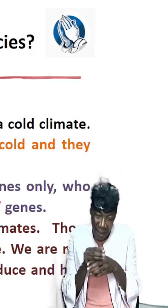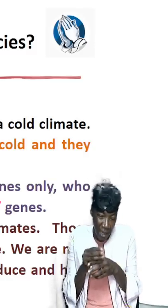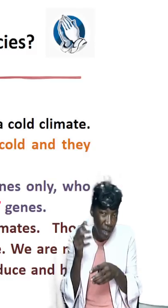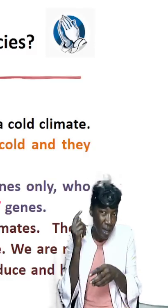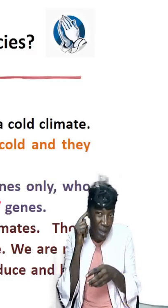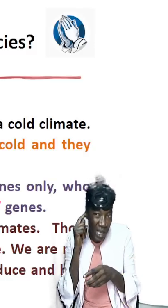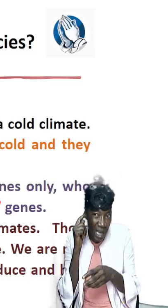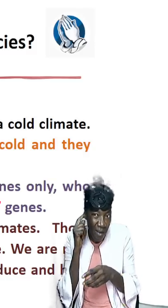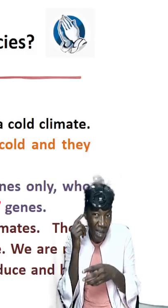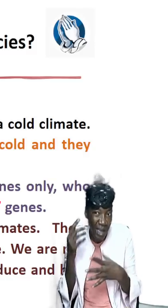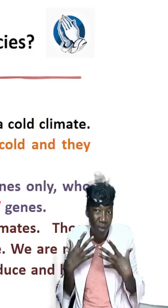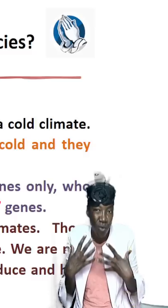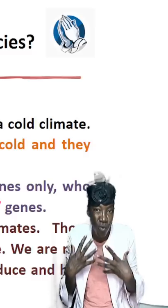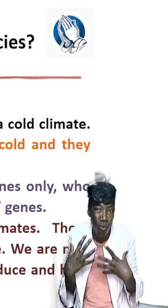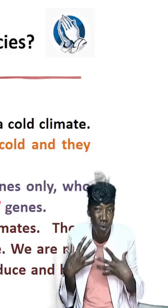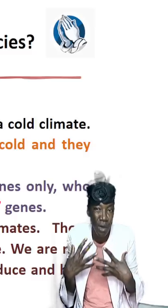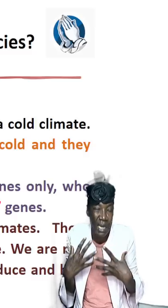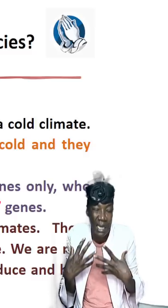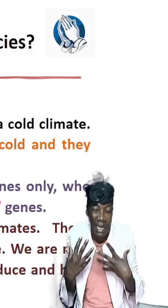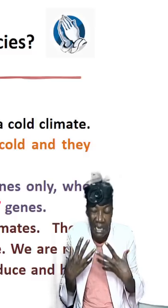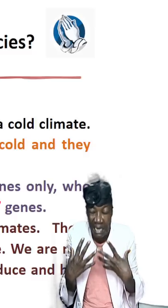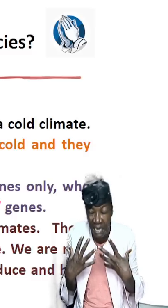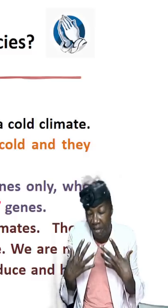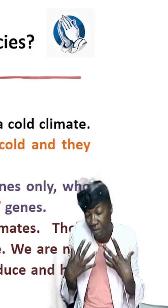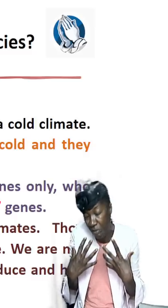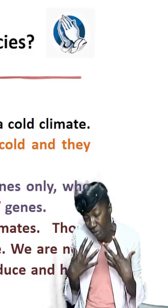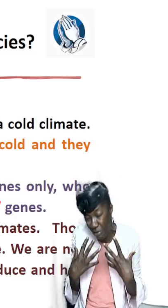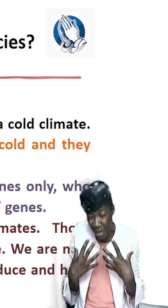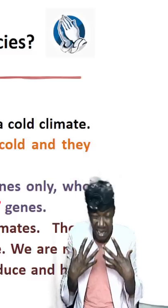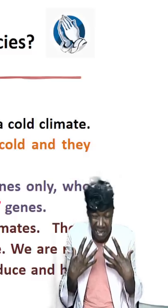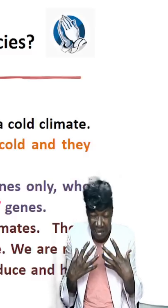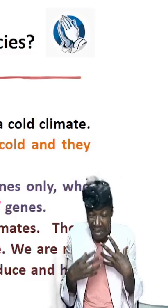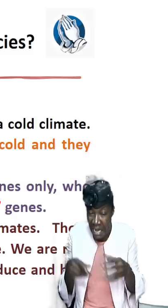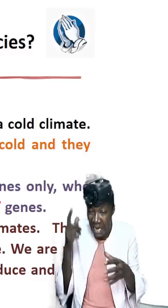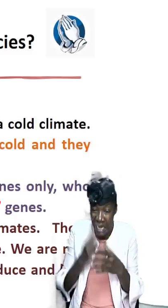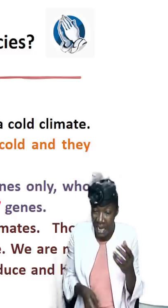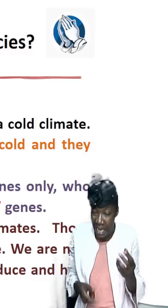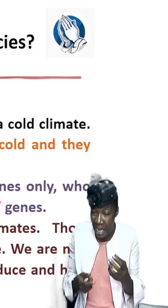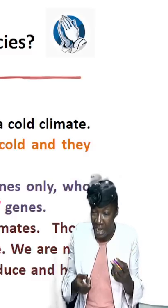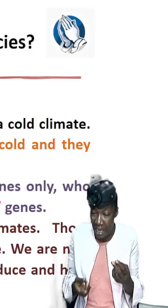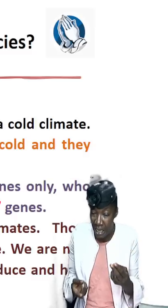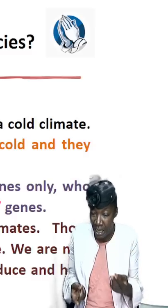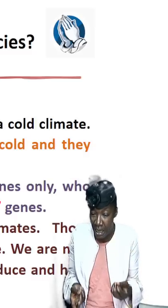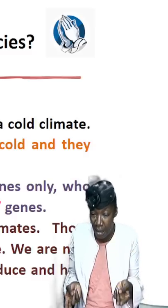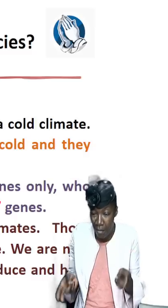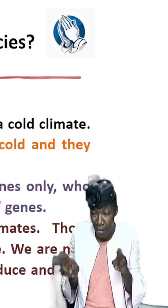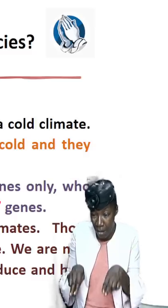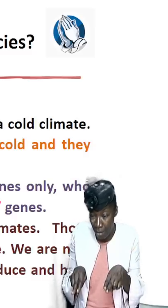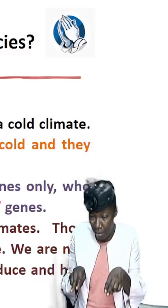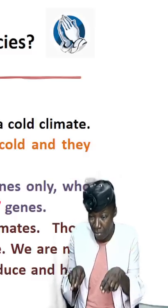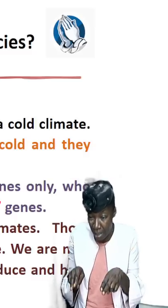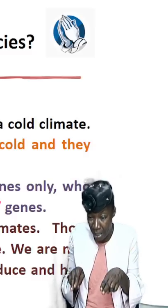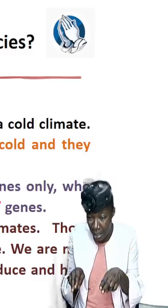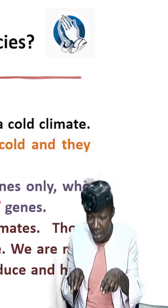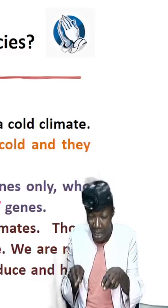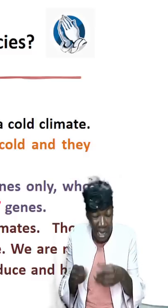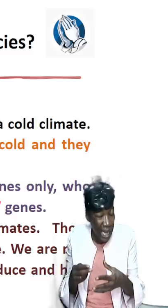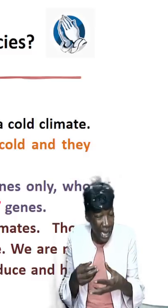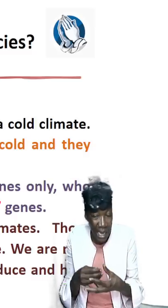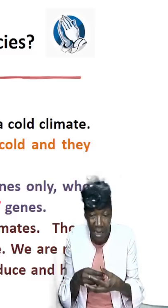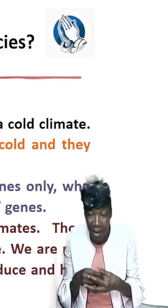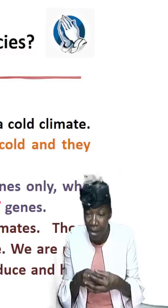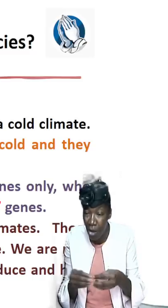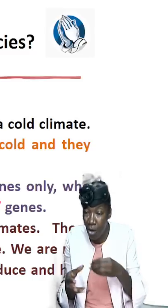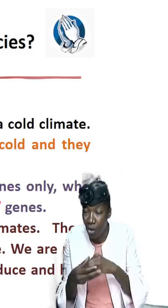get cold and them start freezing and they start can't deal with the cold. Guess what is happening to them? There are certain